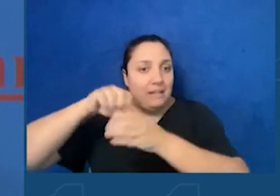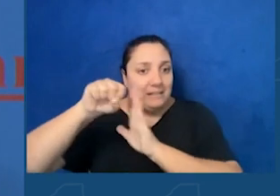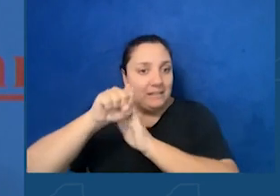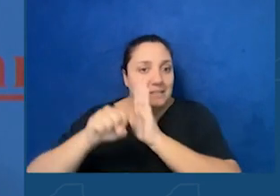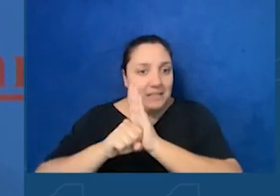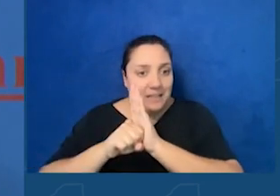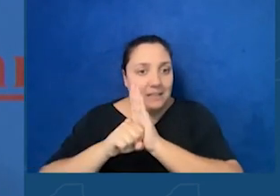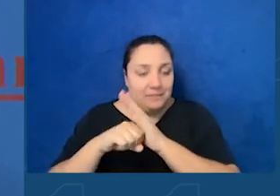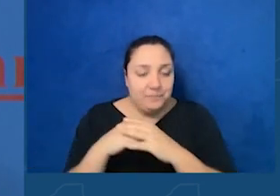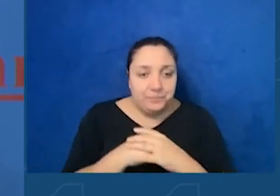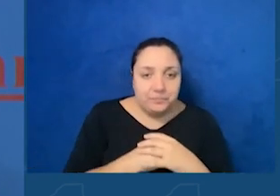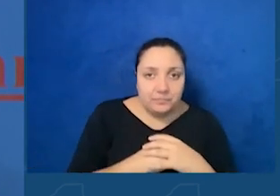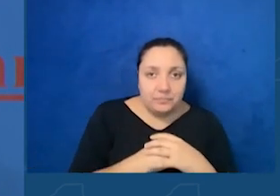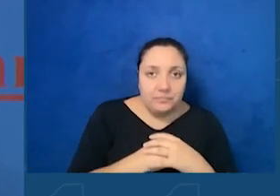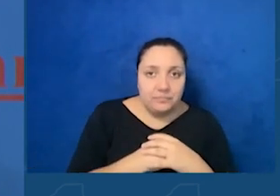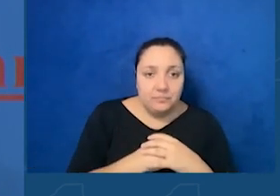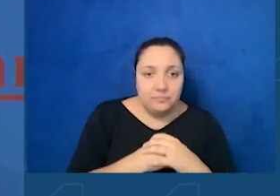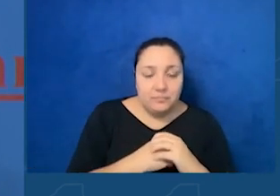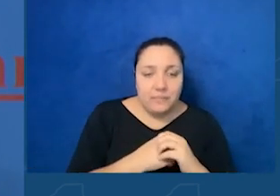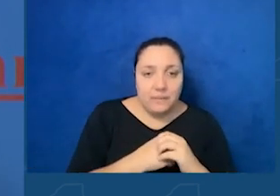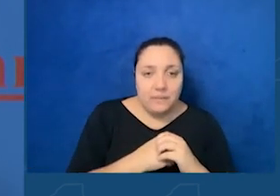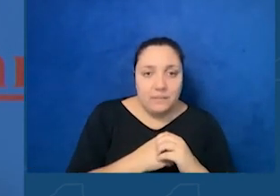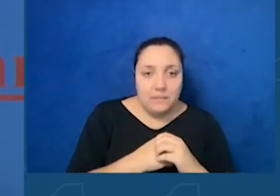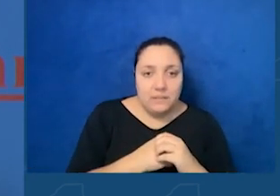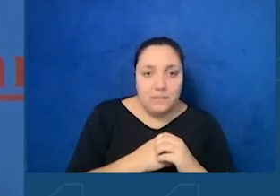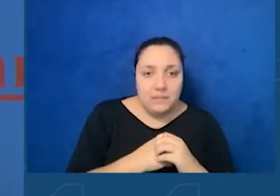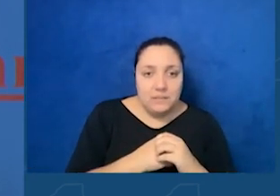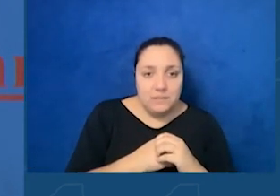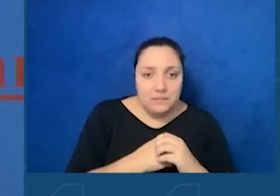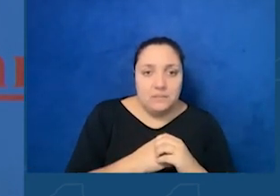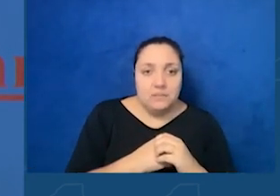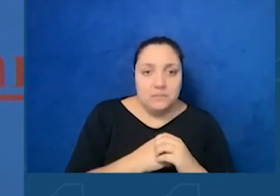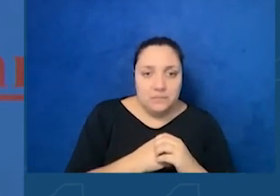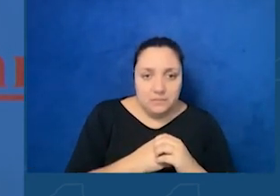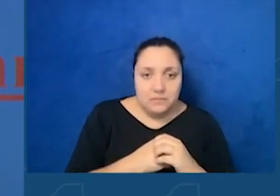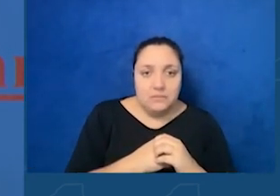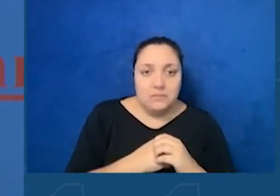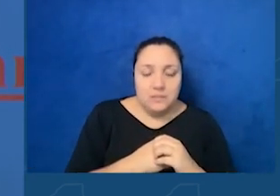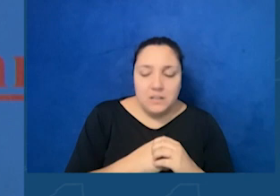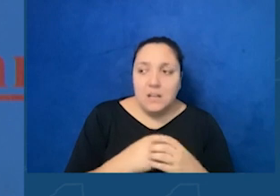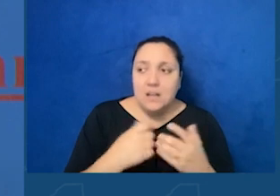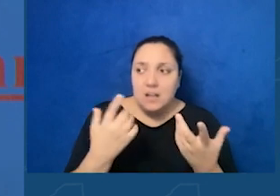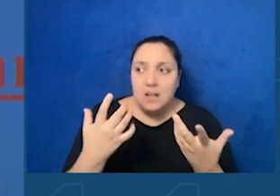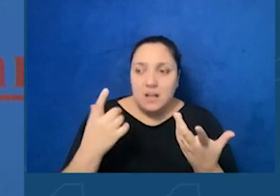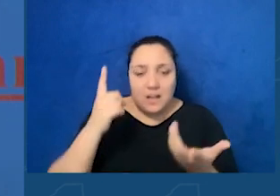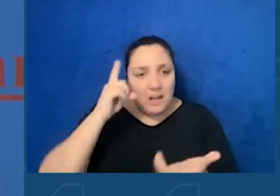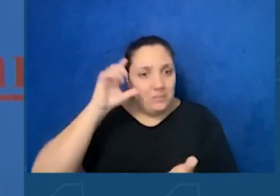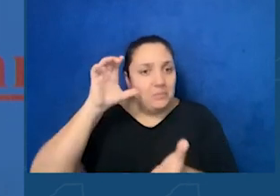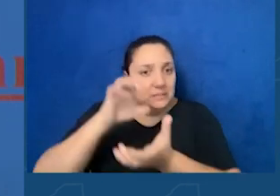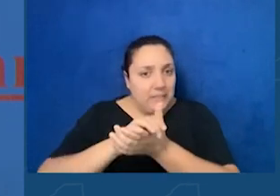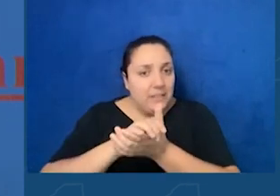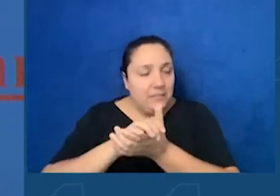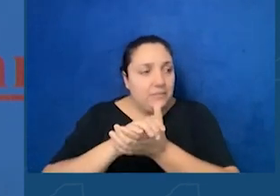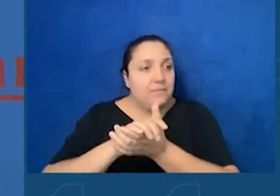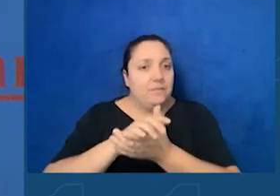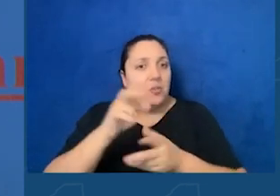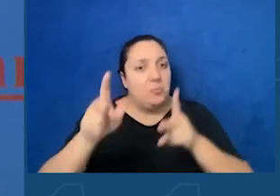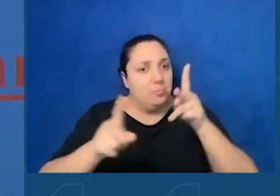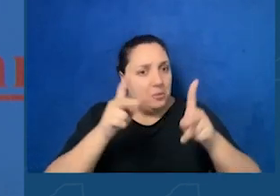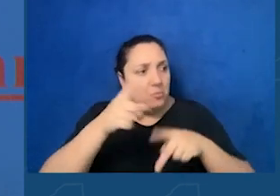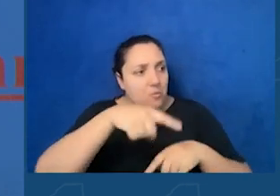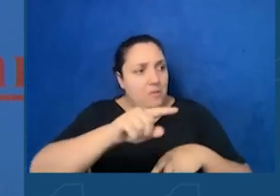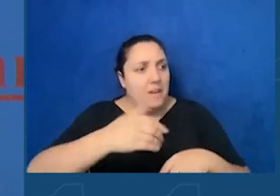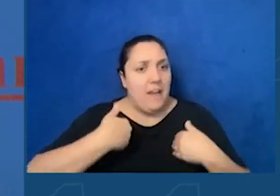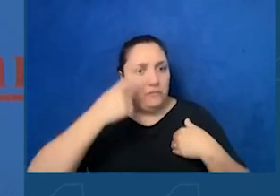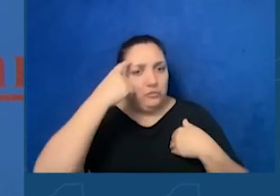in the rights of people to live their dreams just as Dr. King wanted us to do. And I will stand here with the power that's been given to me